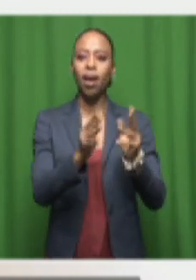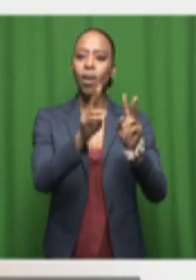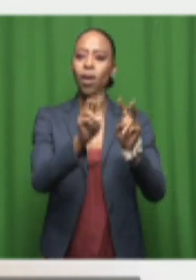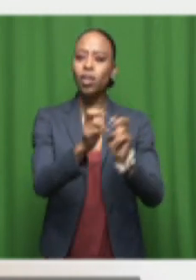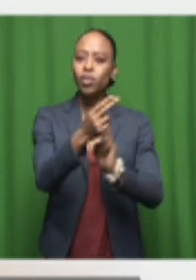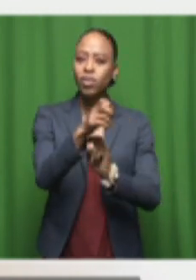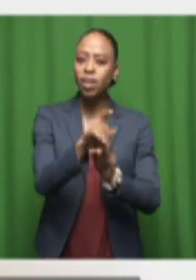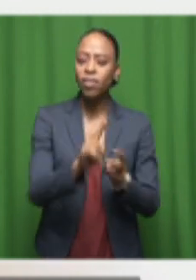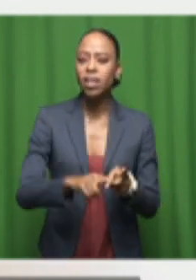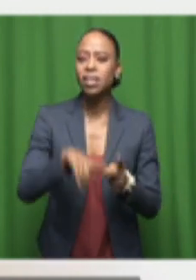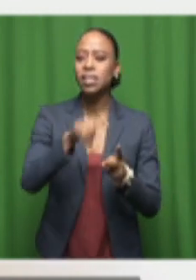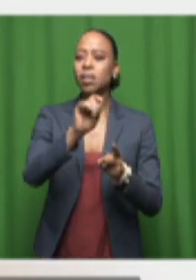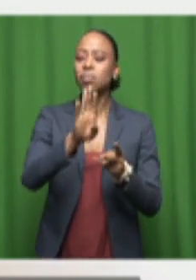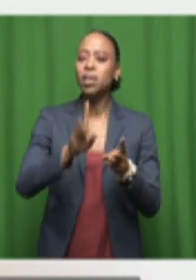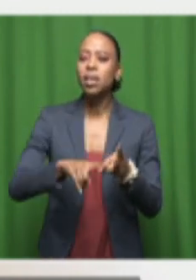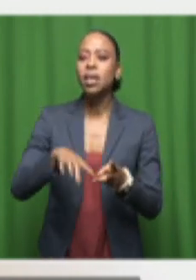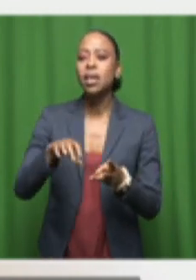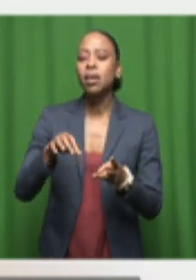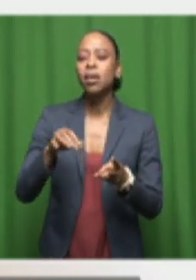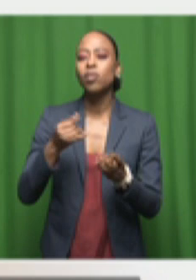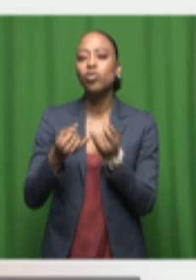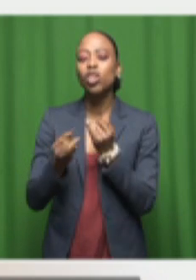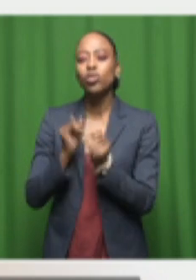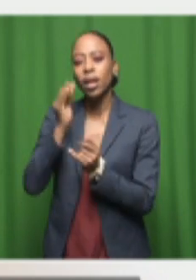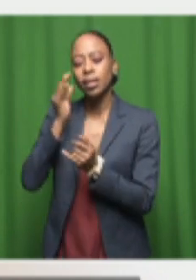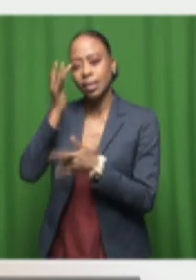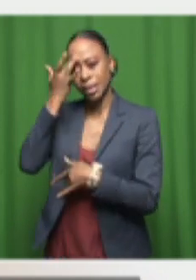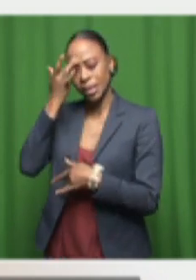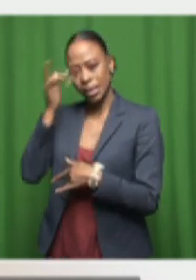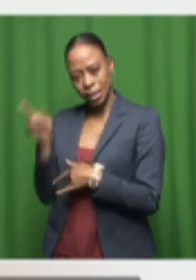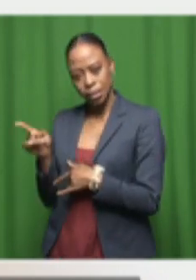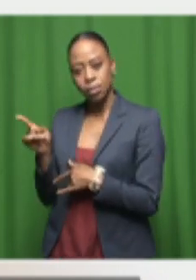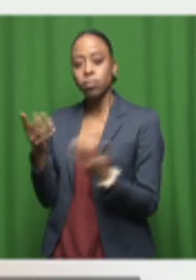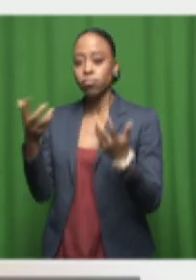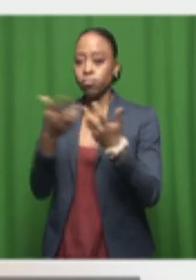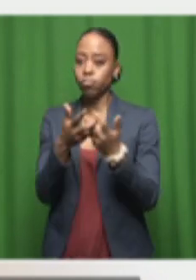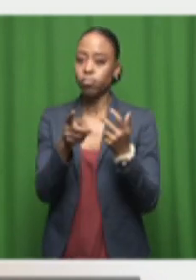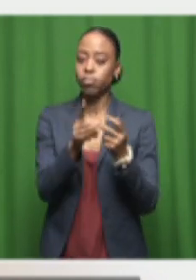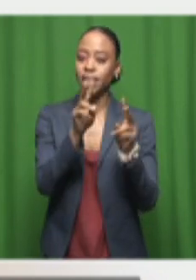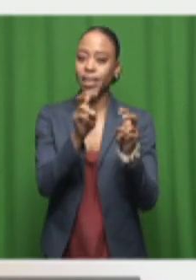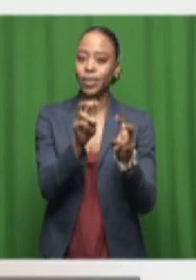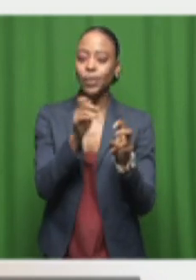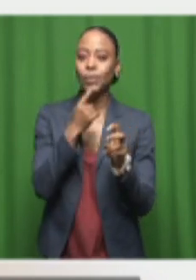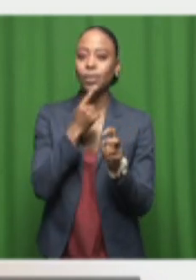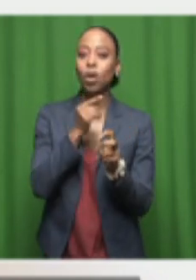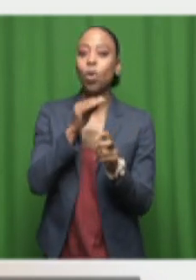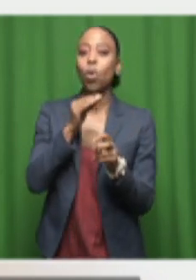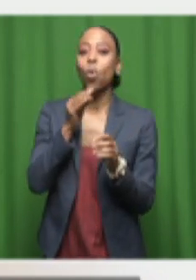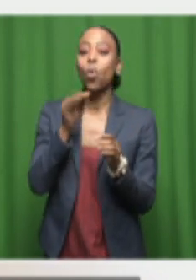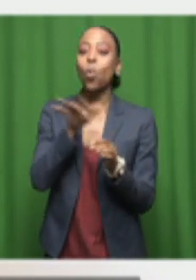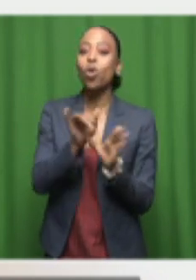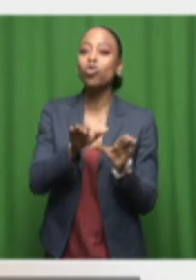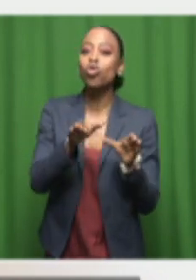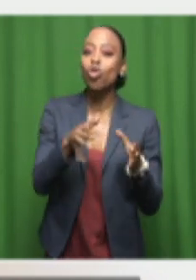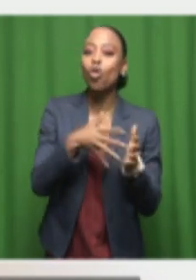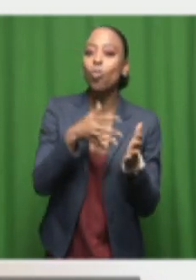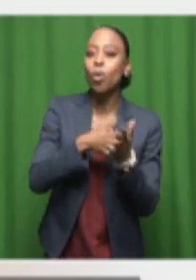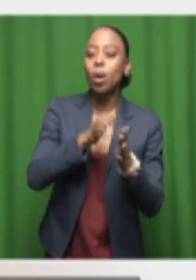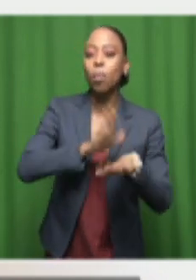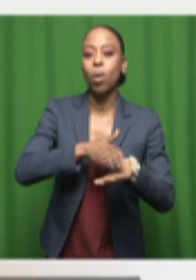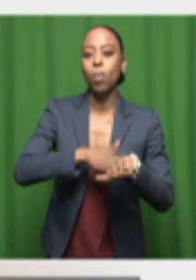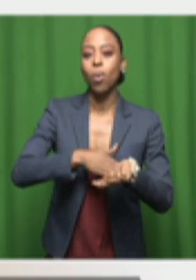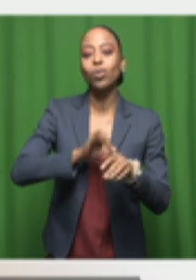and to STIs, really speaks around these issues. It speaks around the vulnerabilities, the social, the